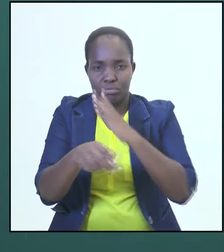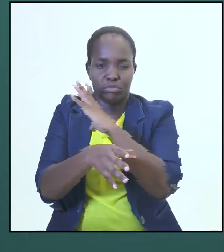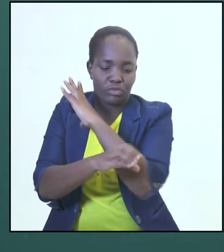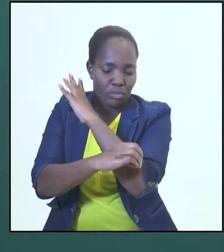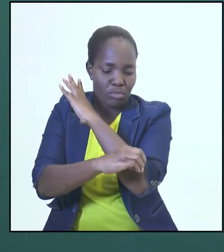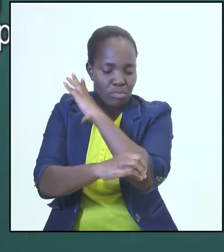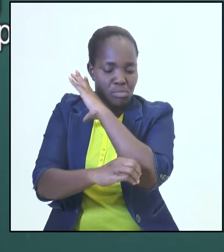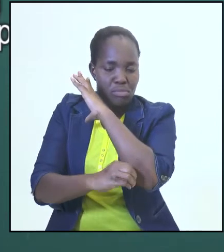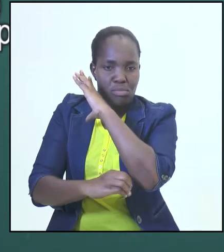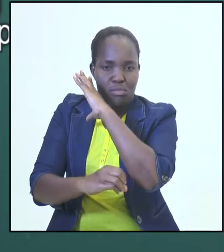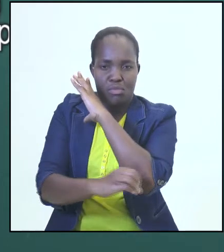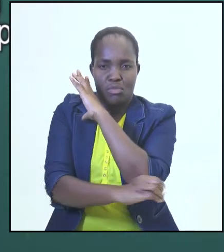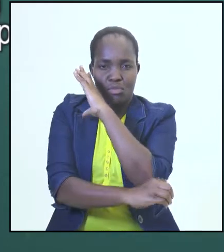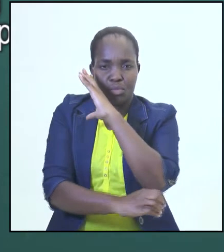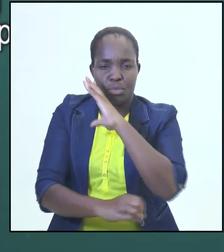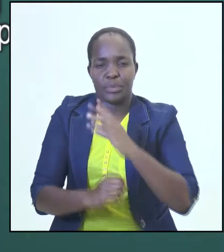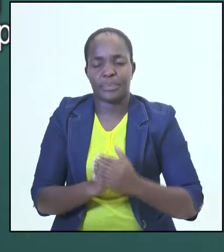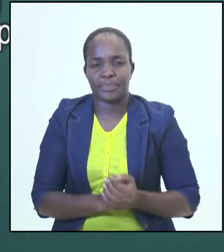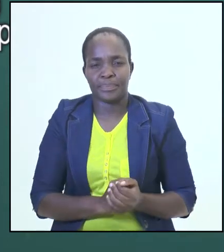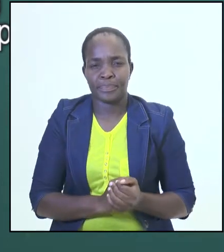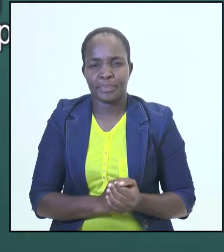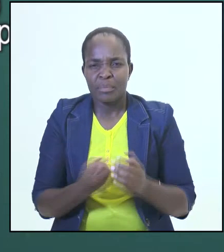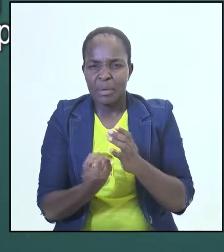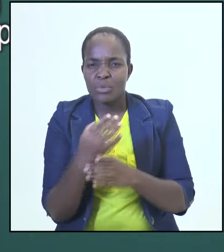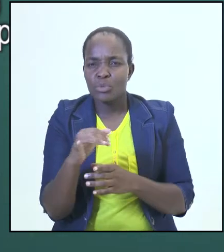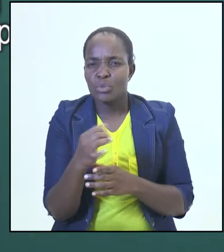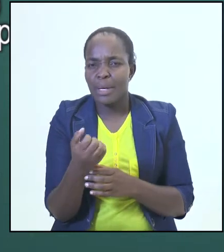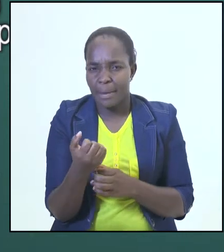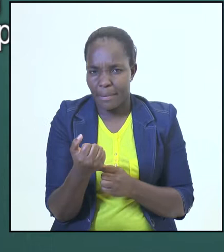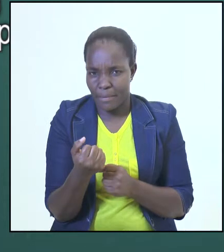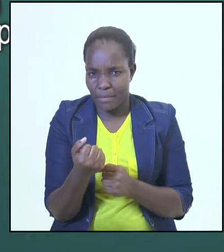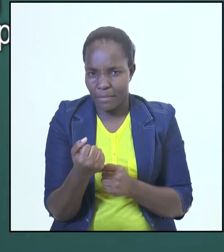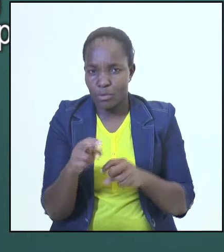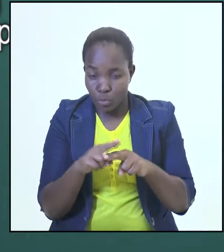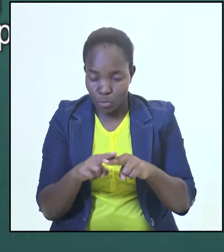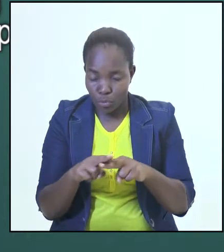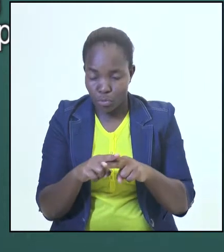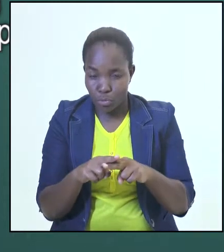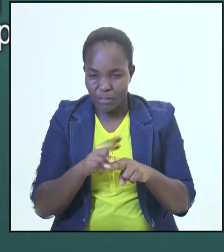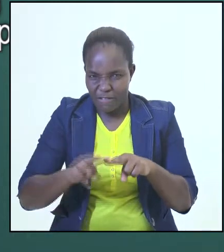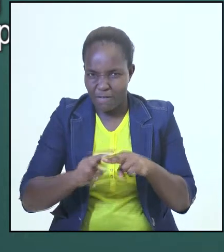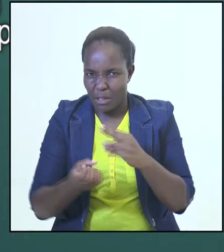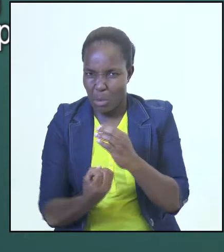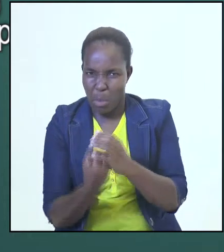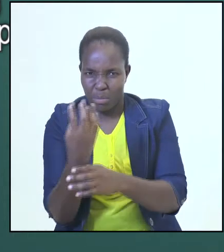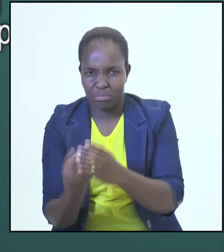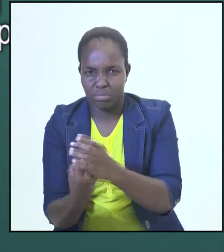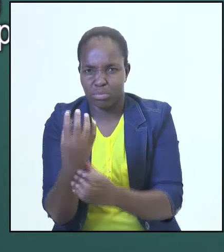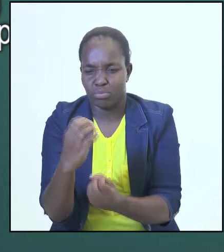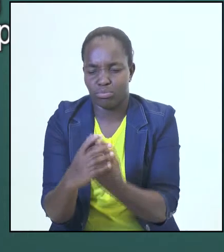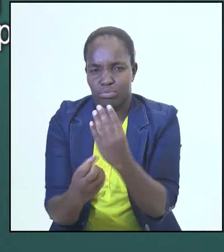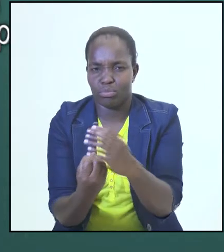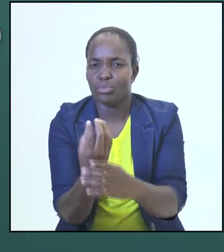concept. Nitrogen fixing crops are plants that are used to increase crop yields without having to use